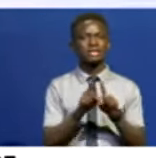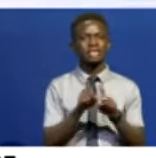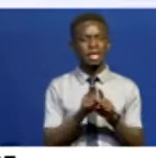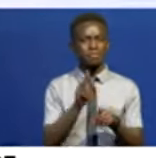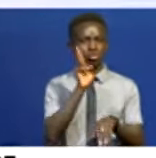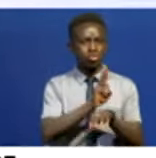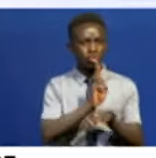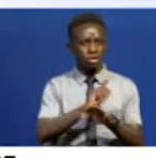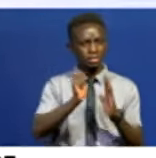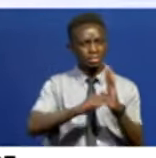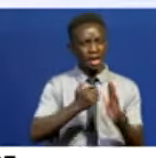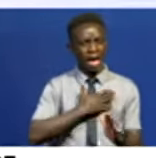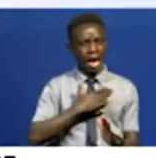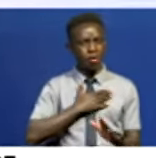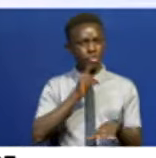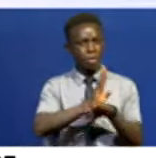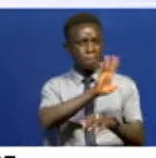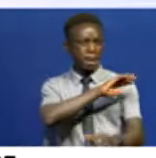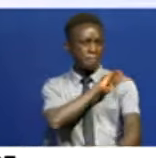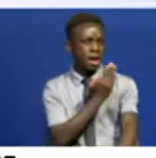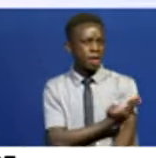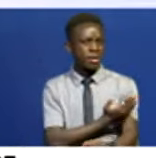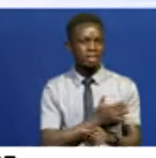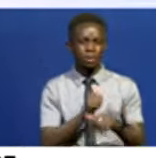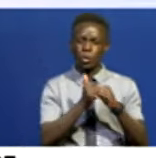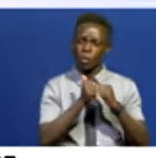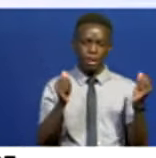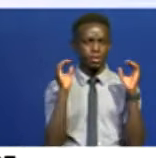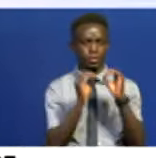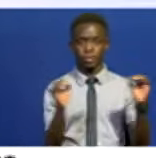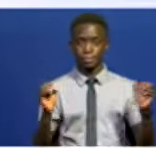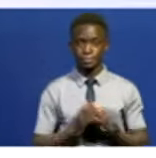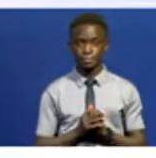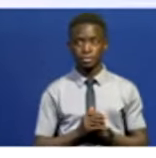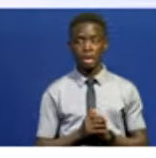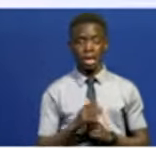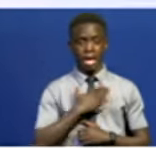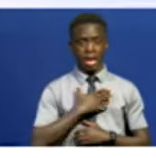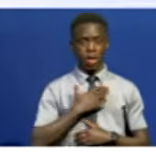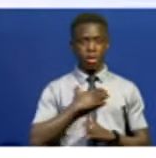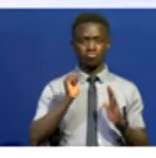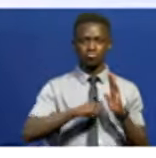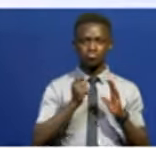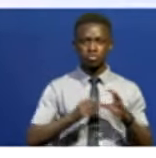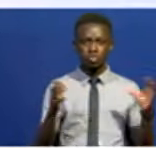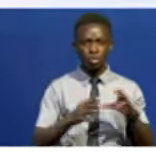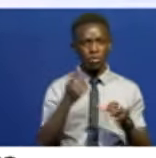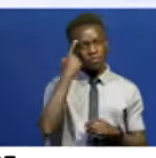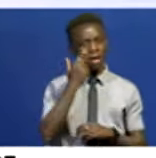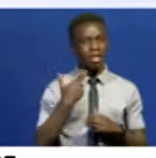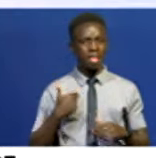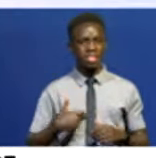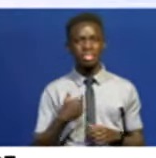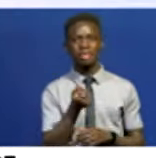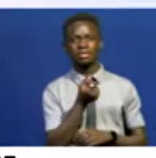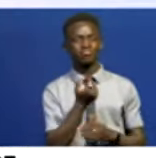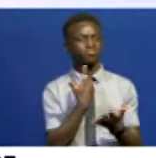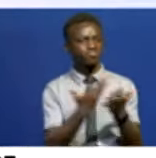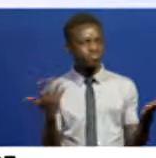effectively. By all indicators, local manufacturing of health products has registered a measure of admirable